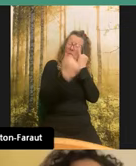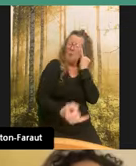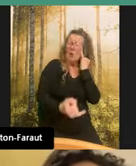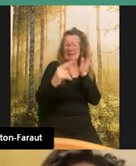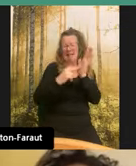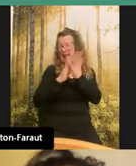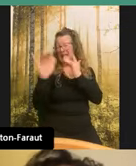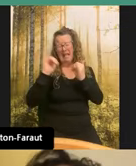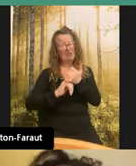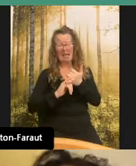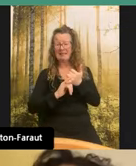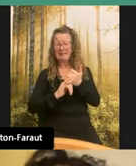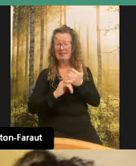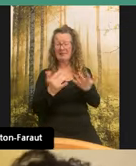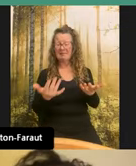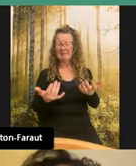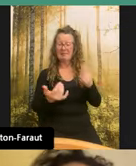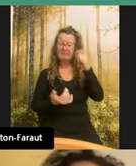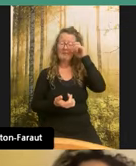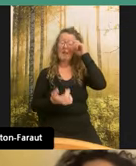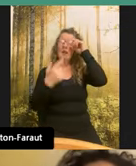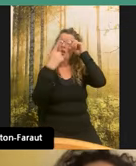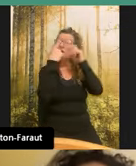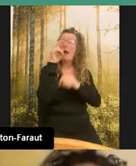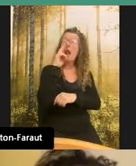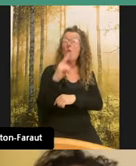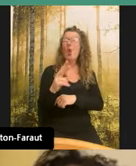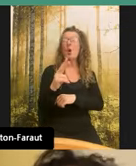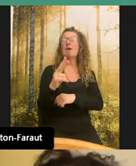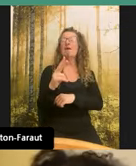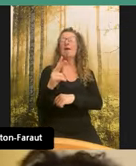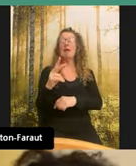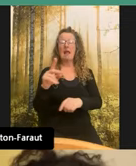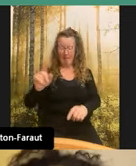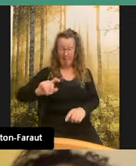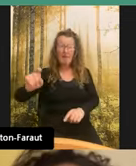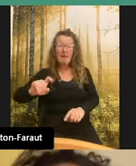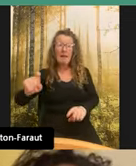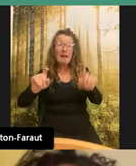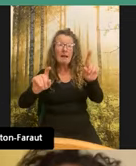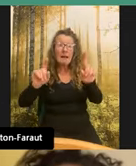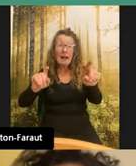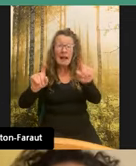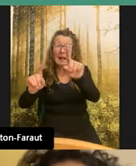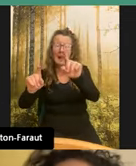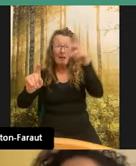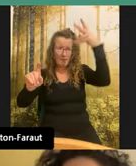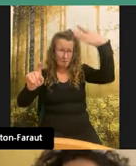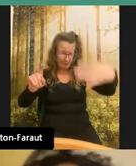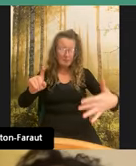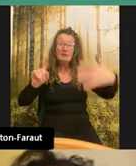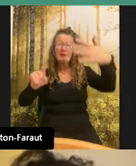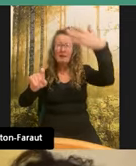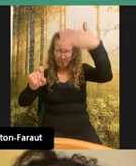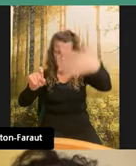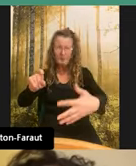work. There are places to click, you can look in, and all these facts tumble out. It's been massive research to put all this together. At